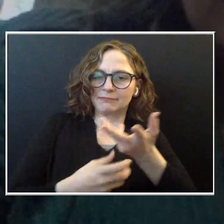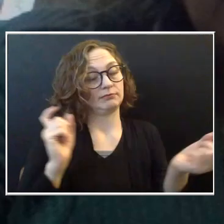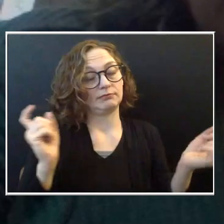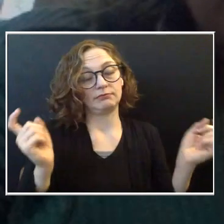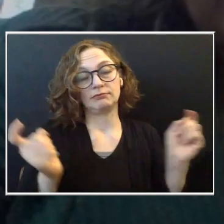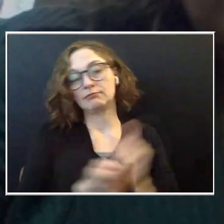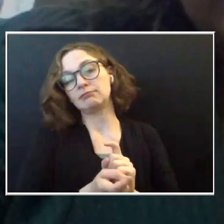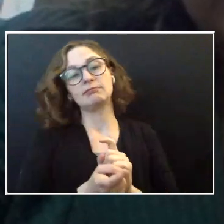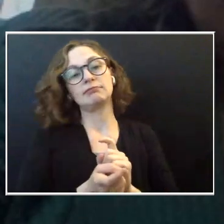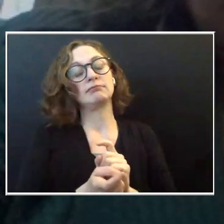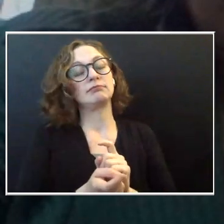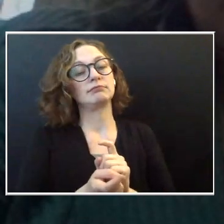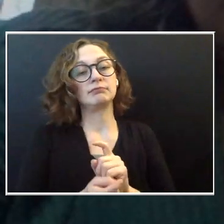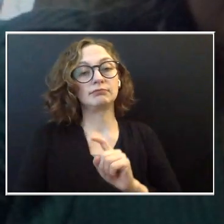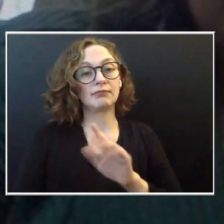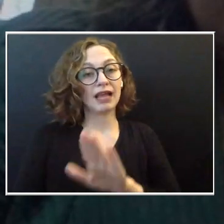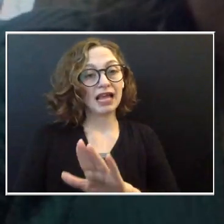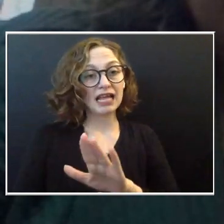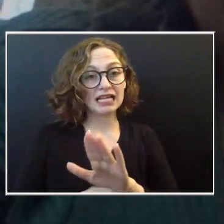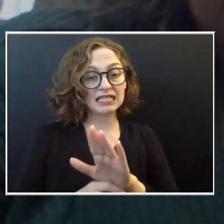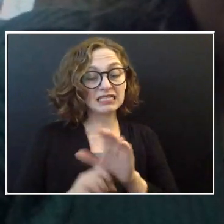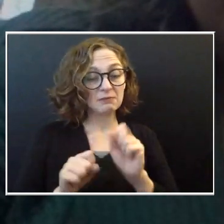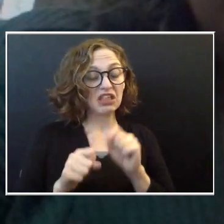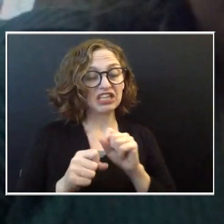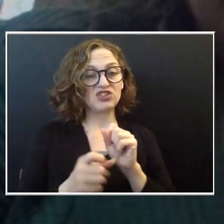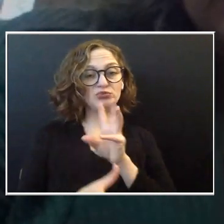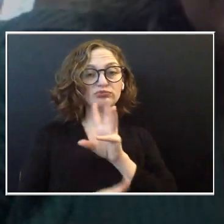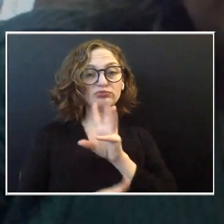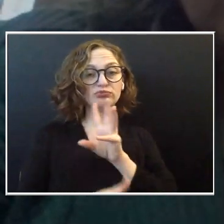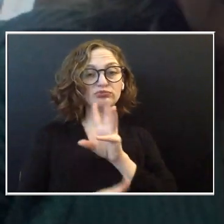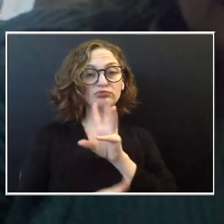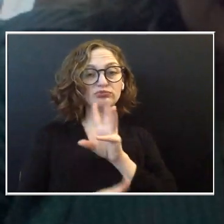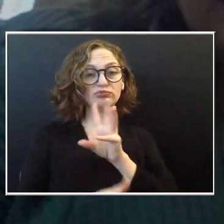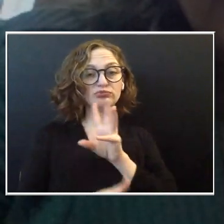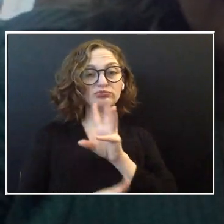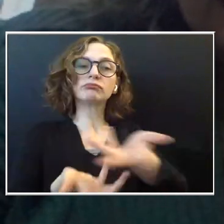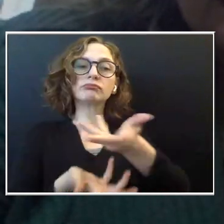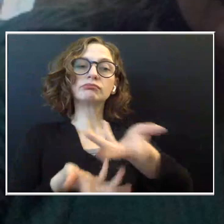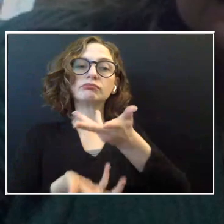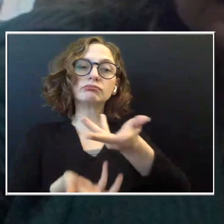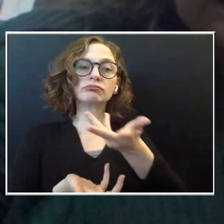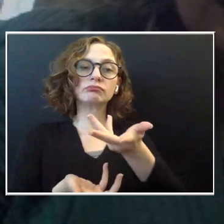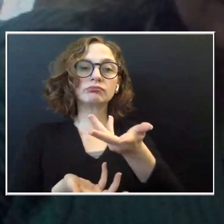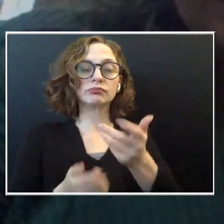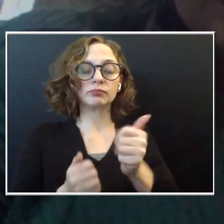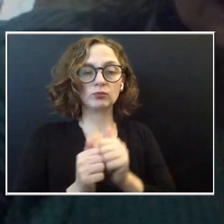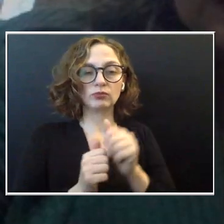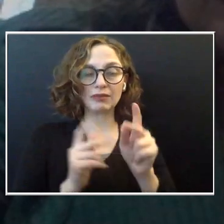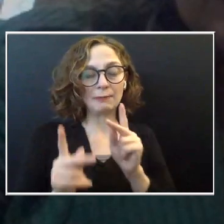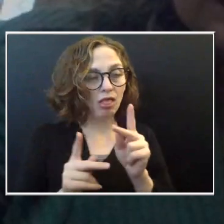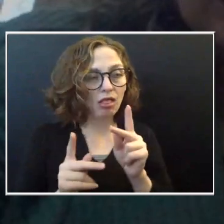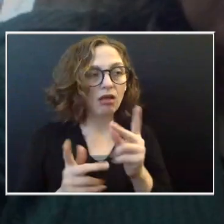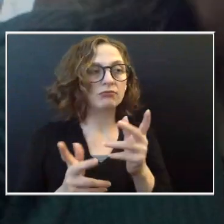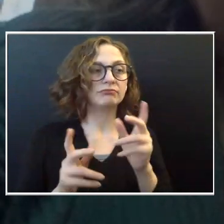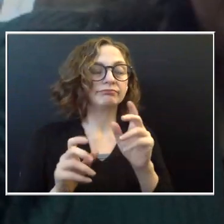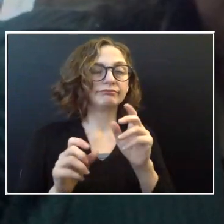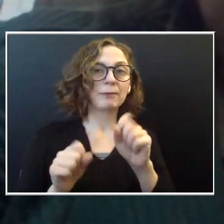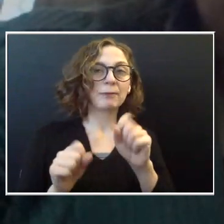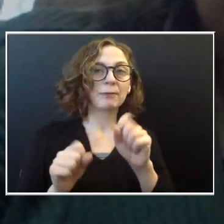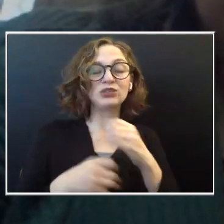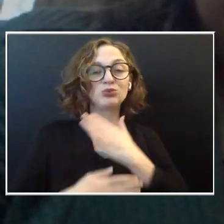with people was different. His ability to enjoy life and his